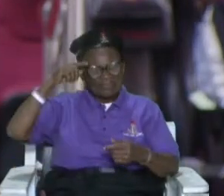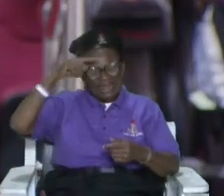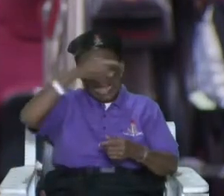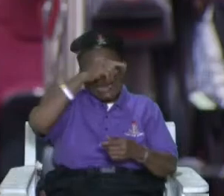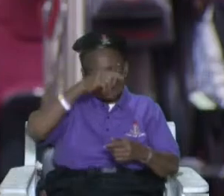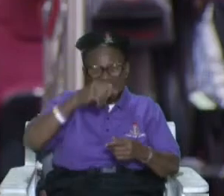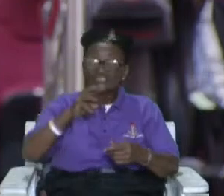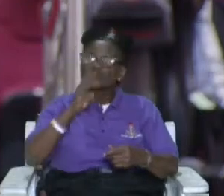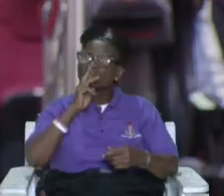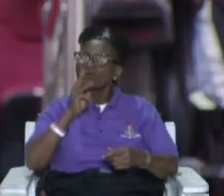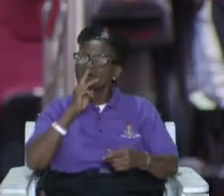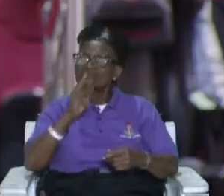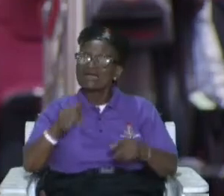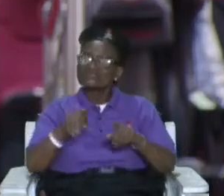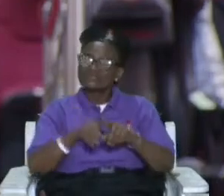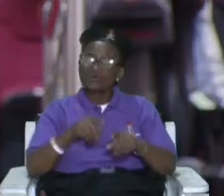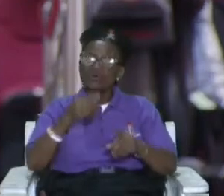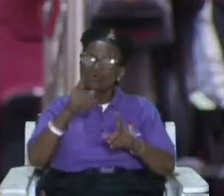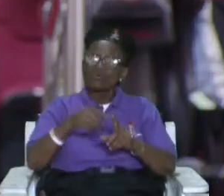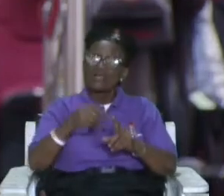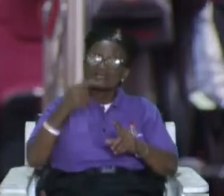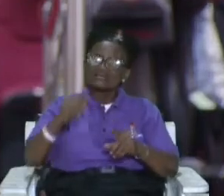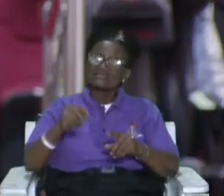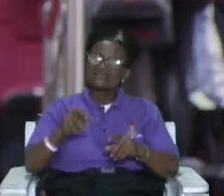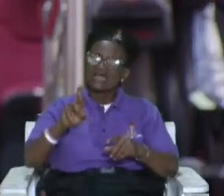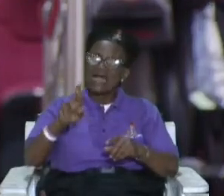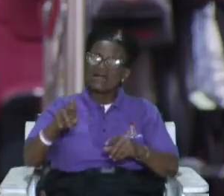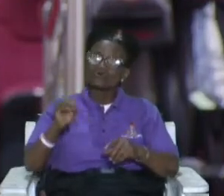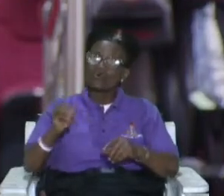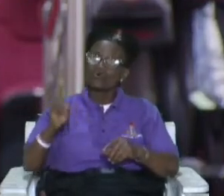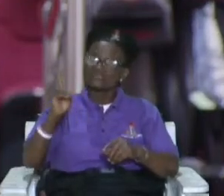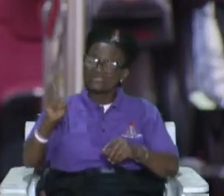So when the rod of Jesse spoke,